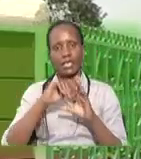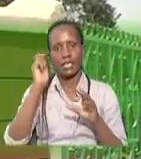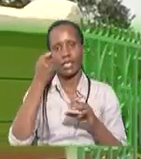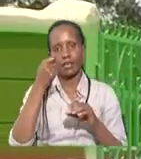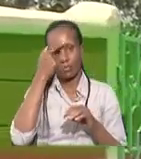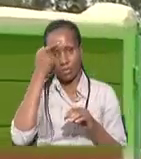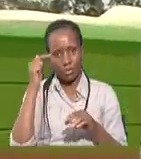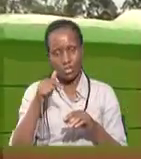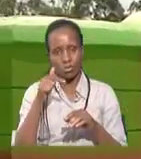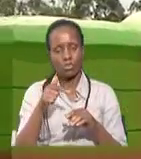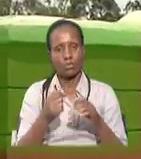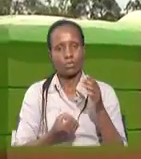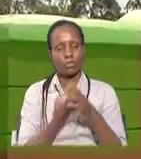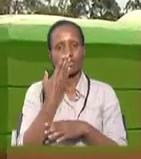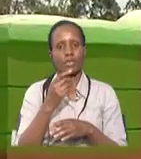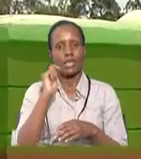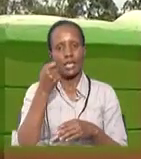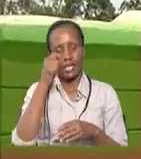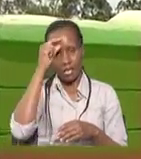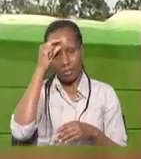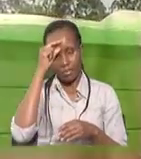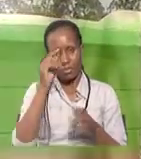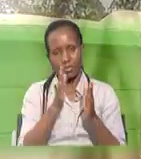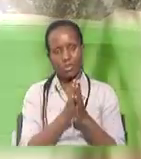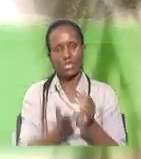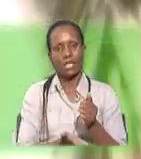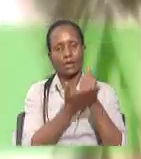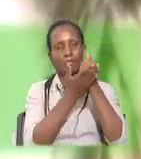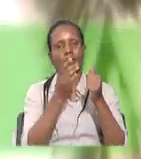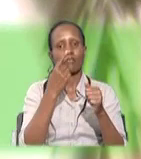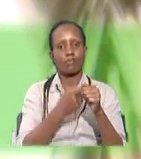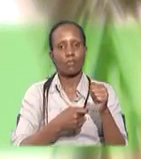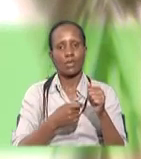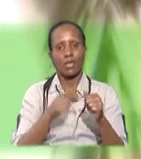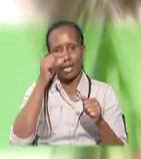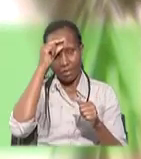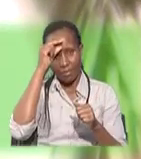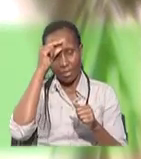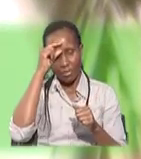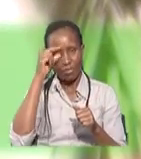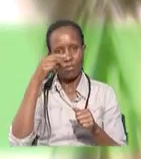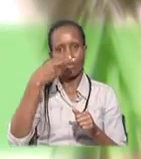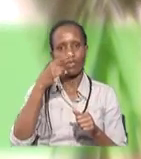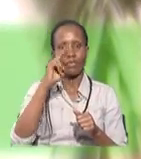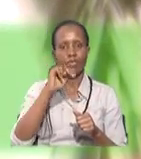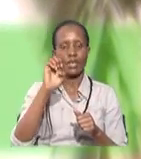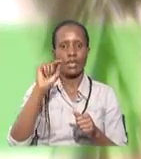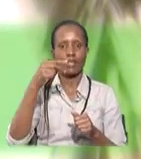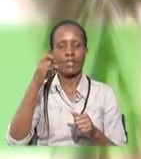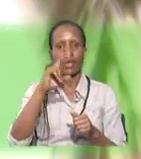Kenya, having been set up by the Kenyan government with the assistance of the government of Netherlands